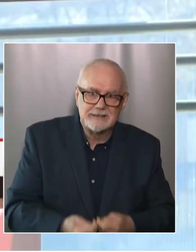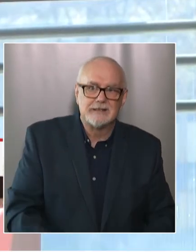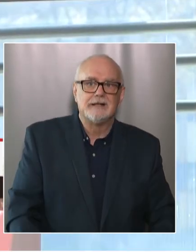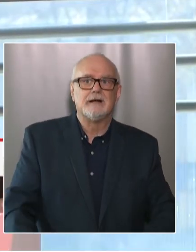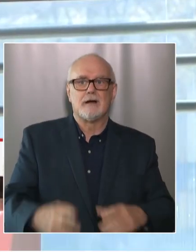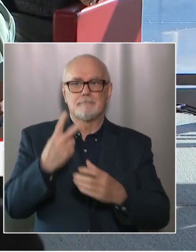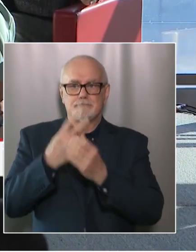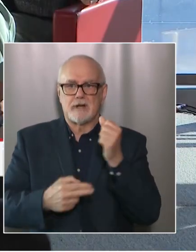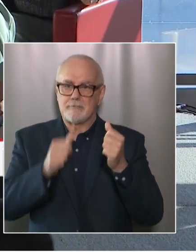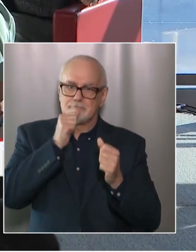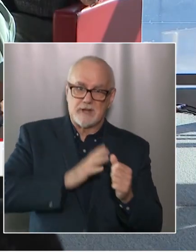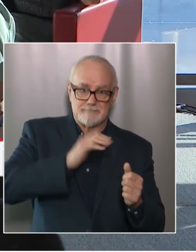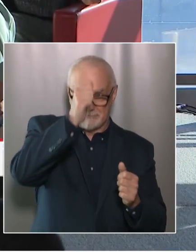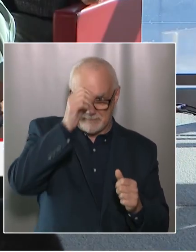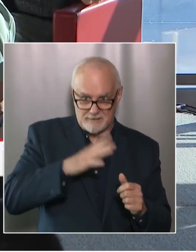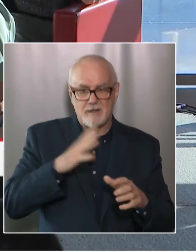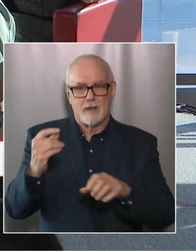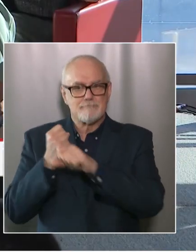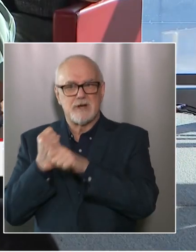Deserves applause.